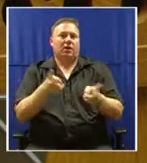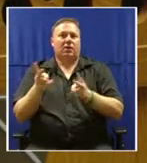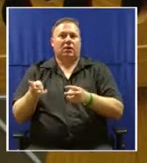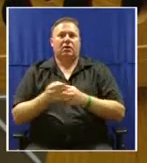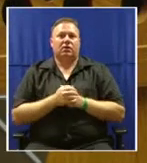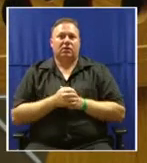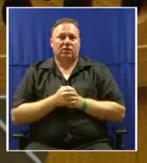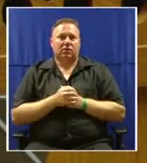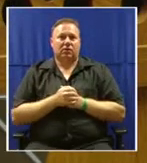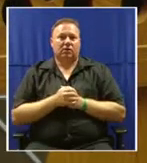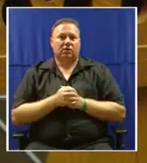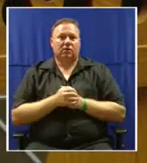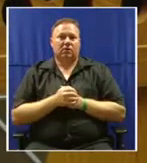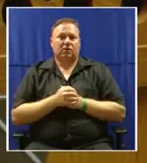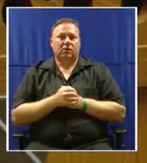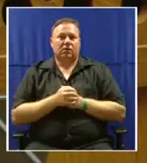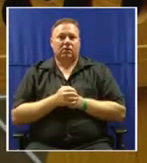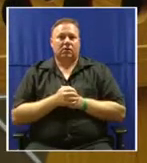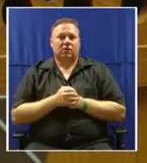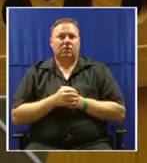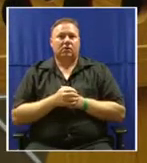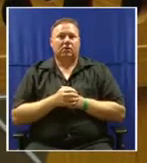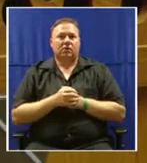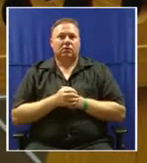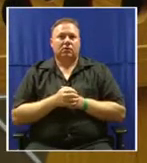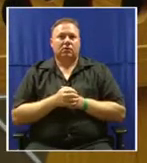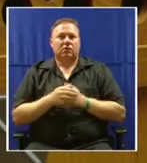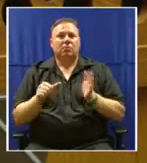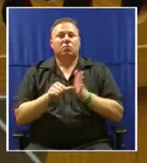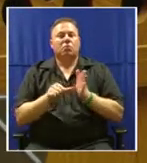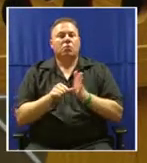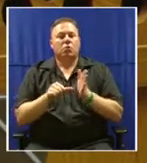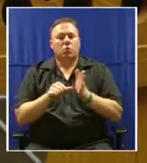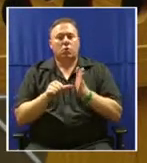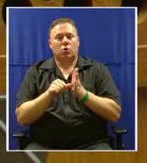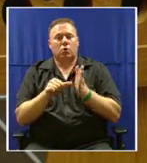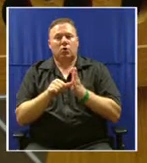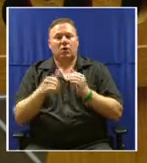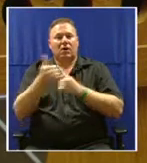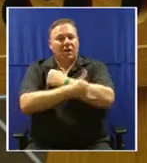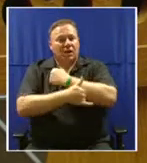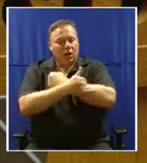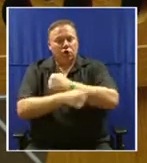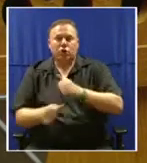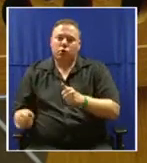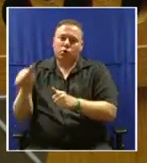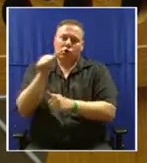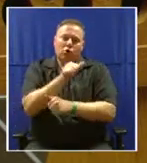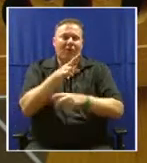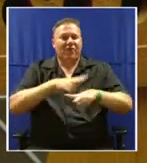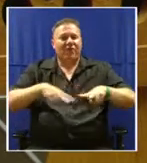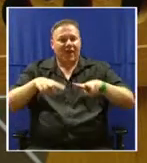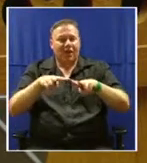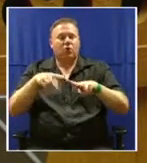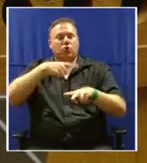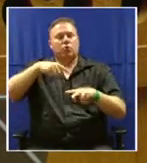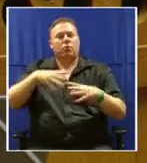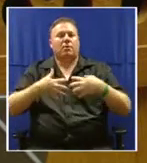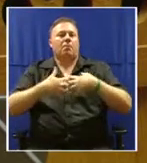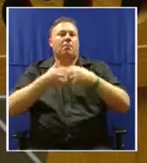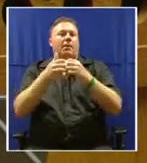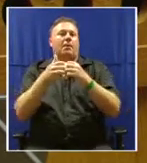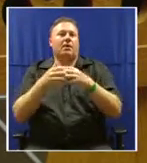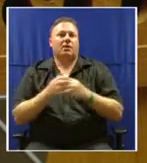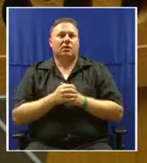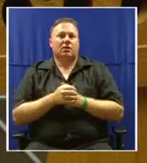Above all, let us return this country to the values upon which it was founded. On